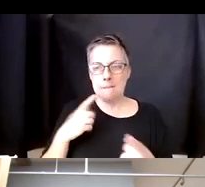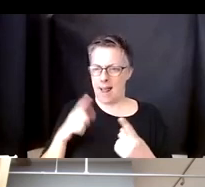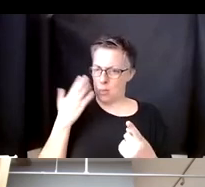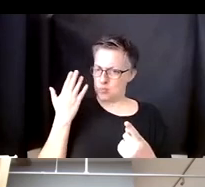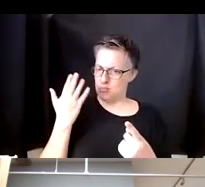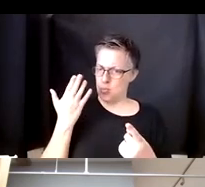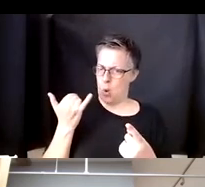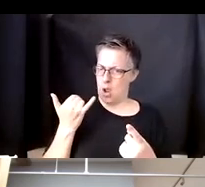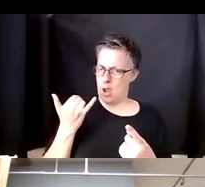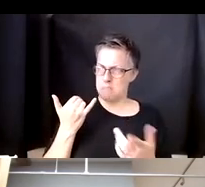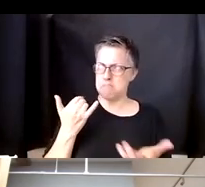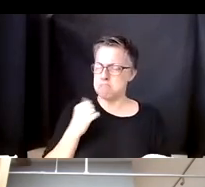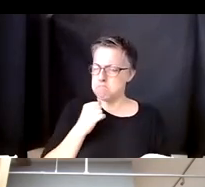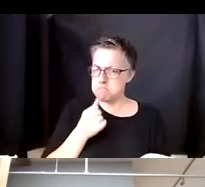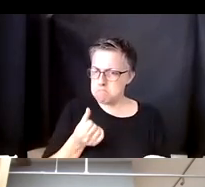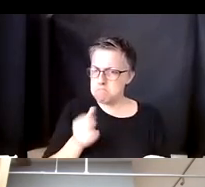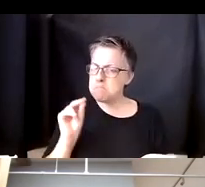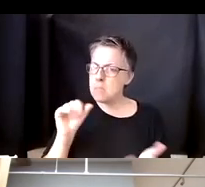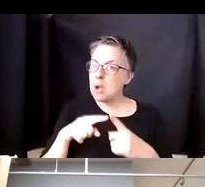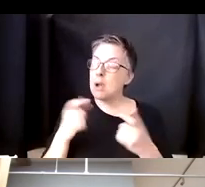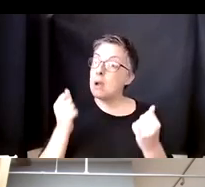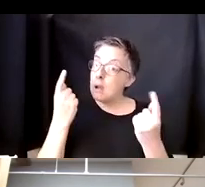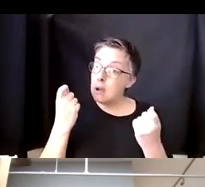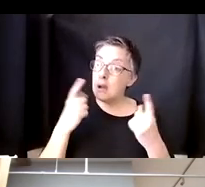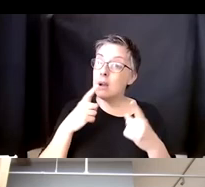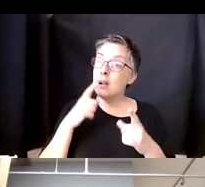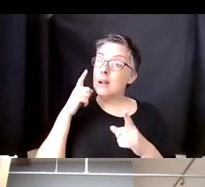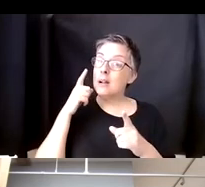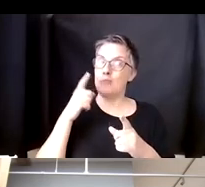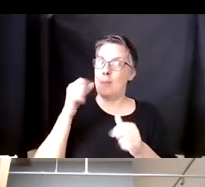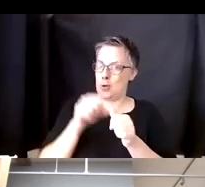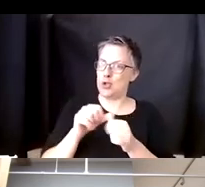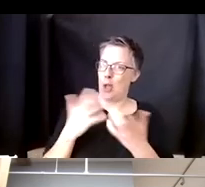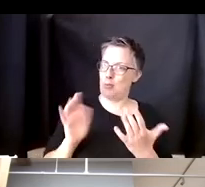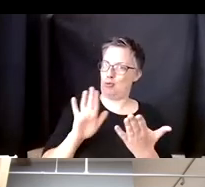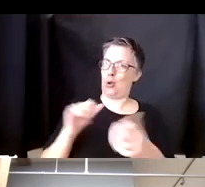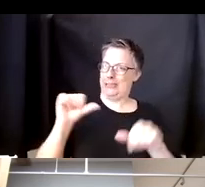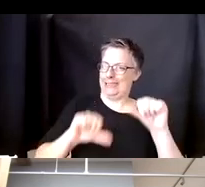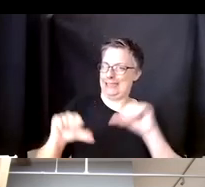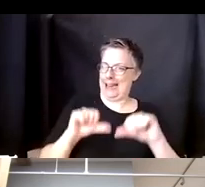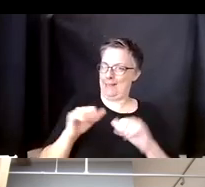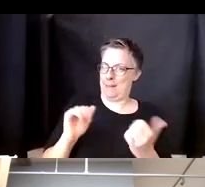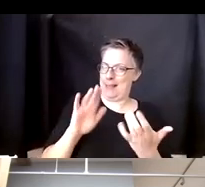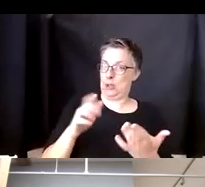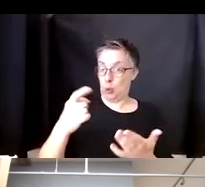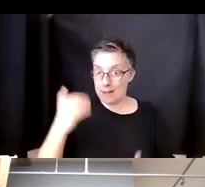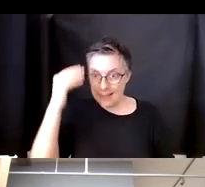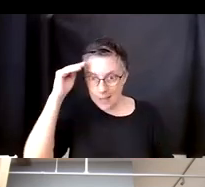not. So again, a lot of this approach is about taking a scientific method approach. You have a theory.